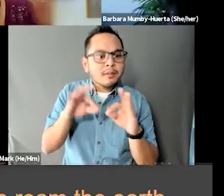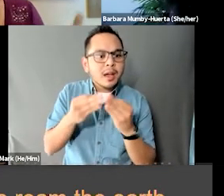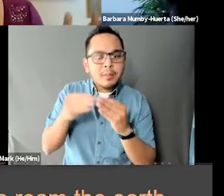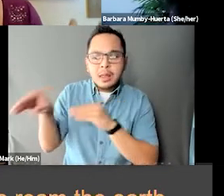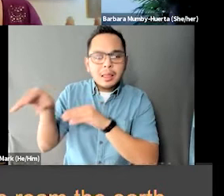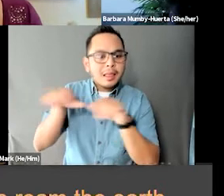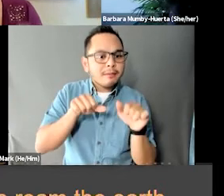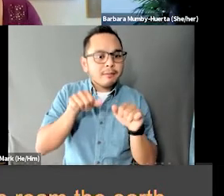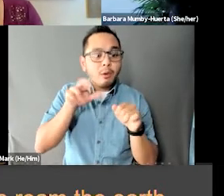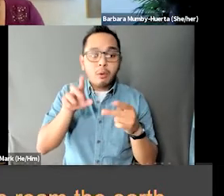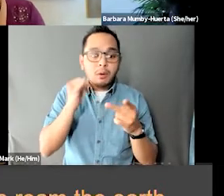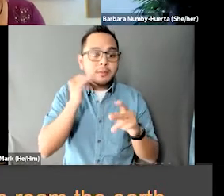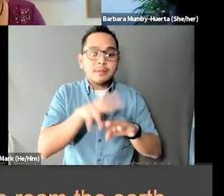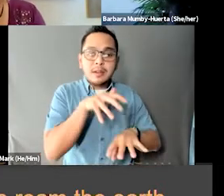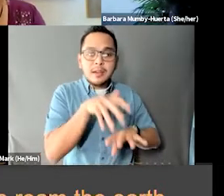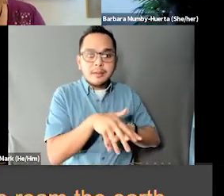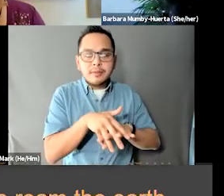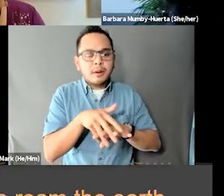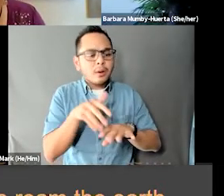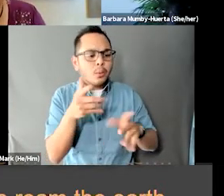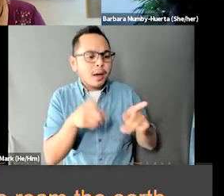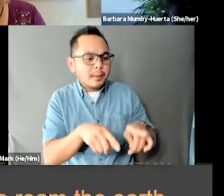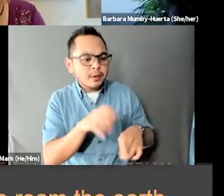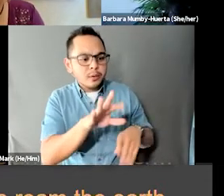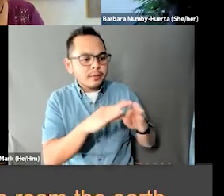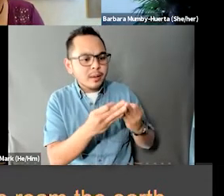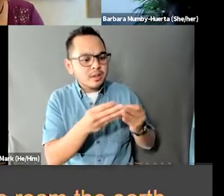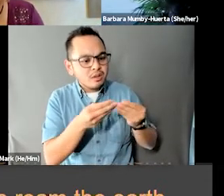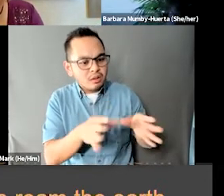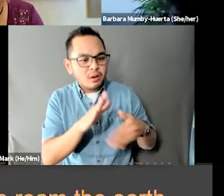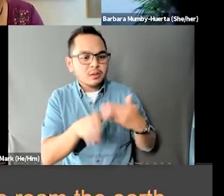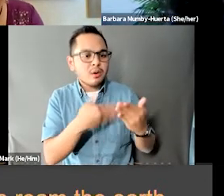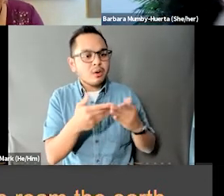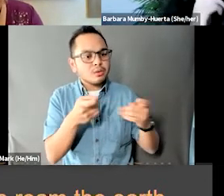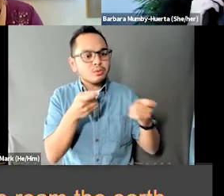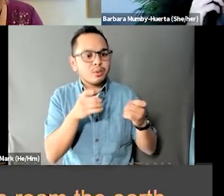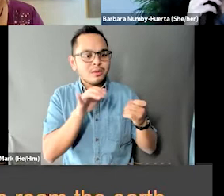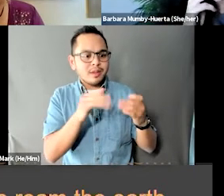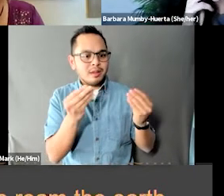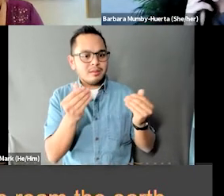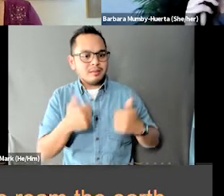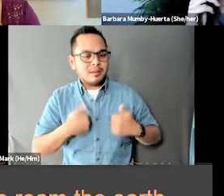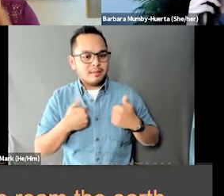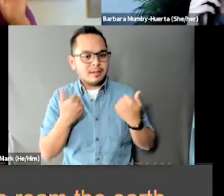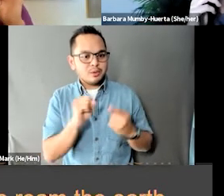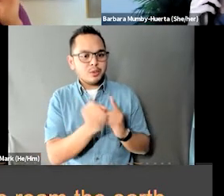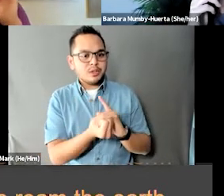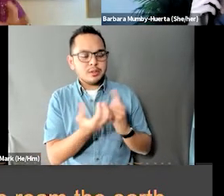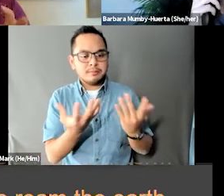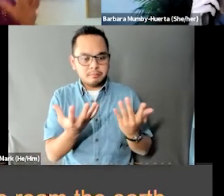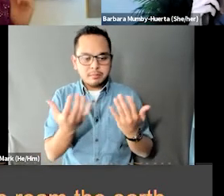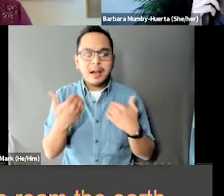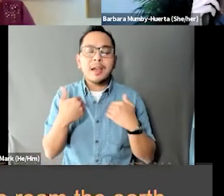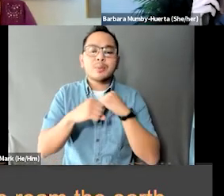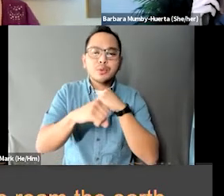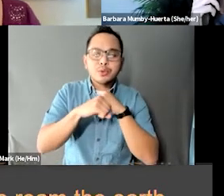Or if you're native, what happened when your family lost all control over their living situation? And I had brochures